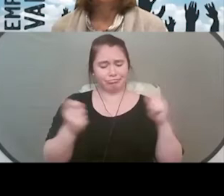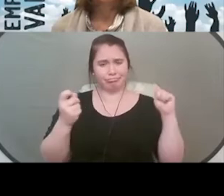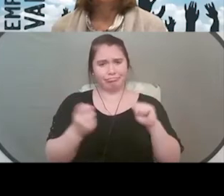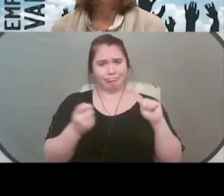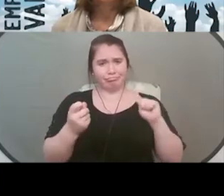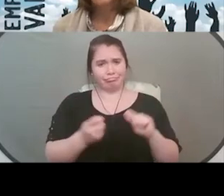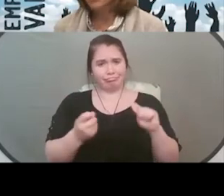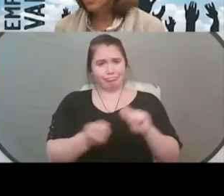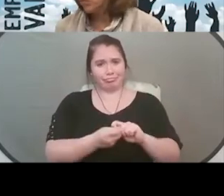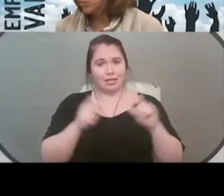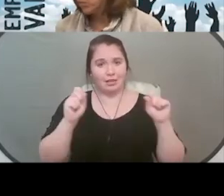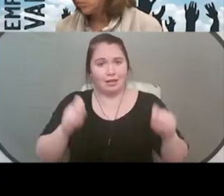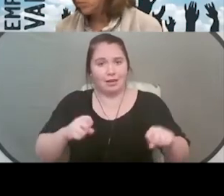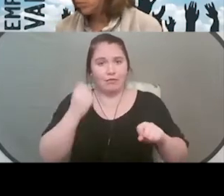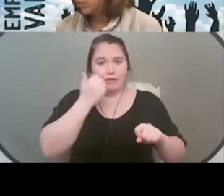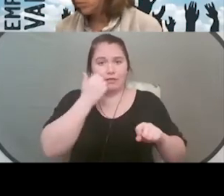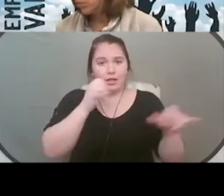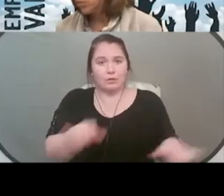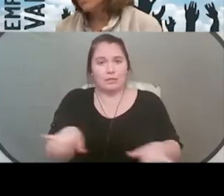day-to-day routines. Mm-hmm.